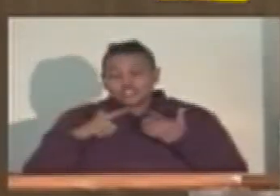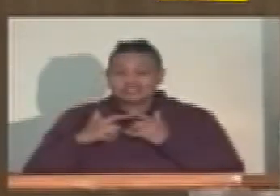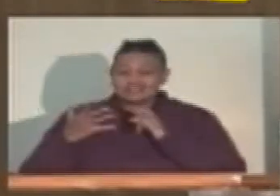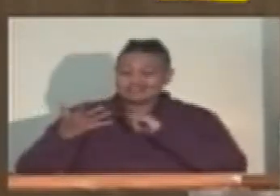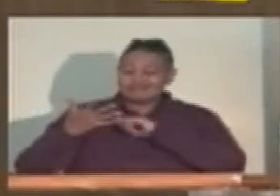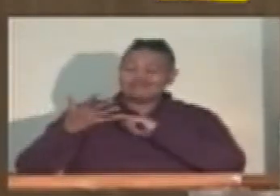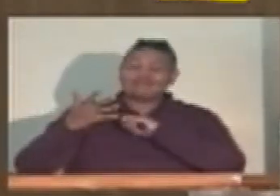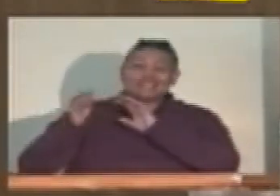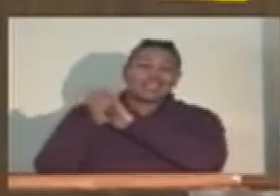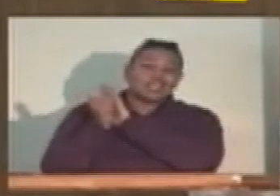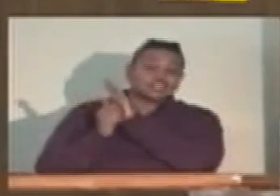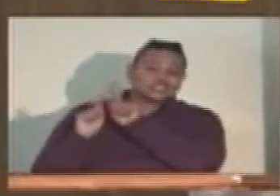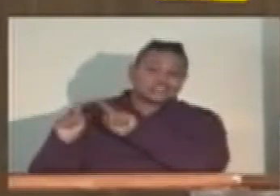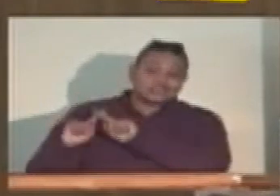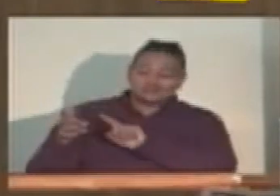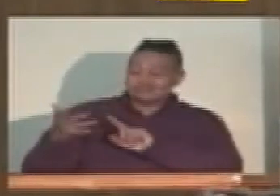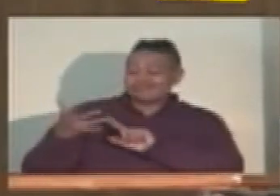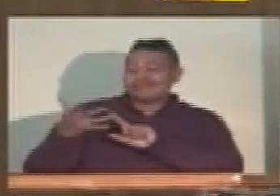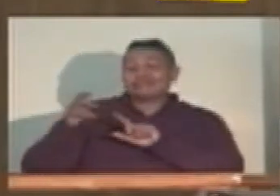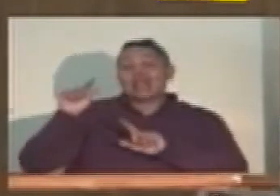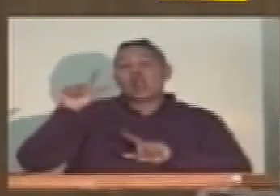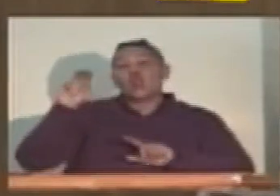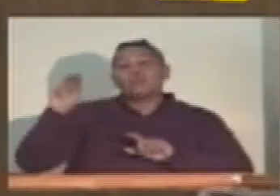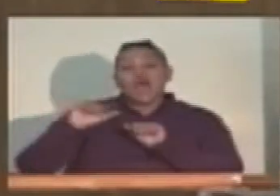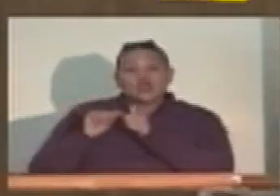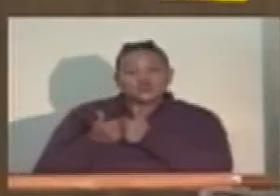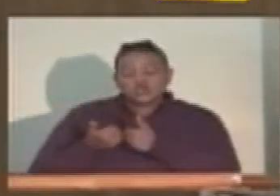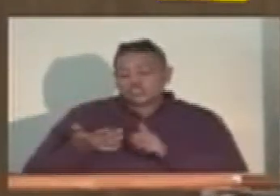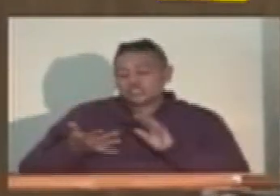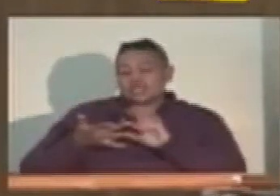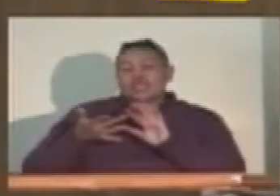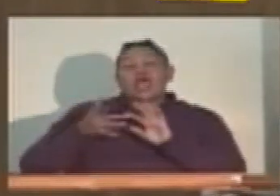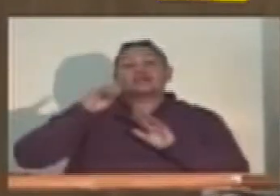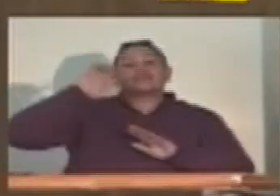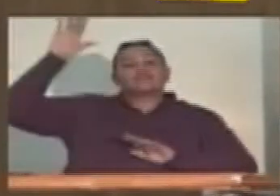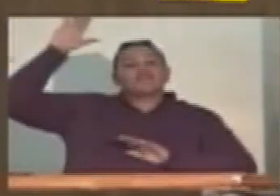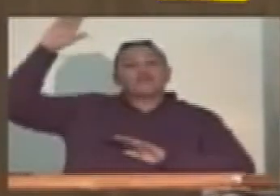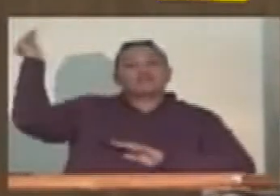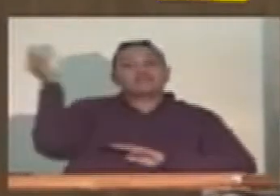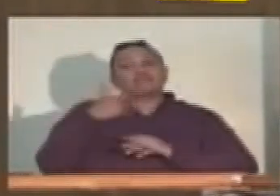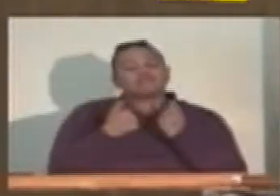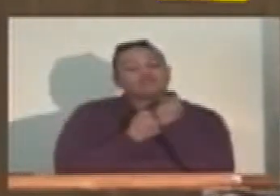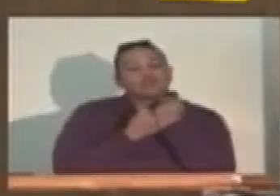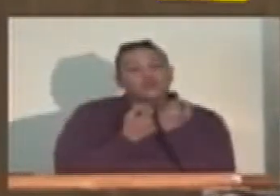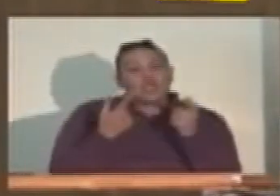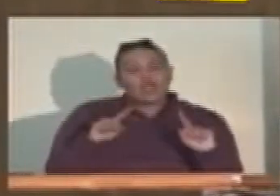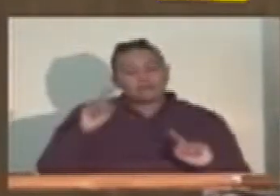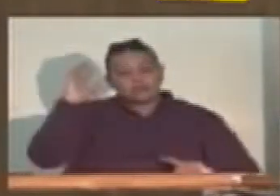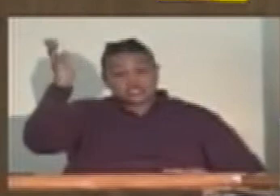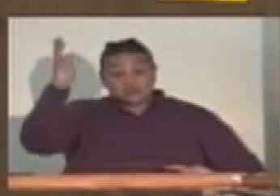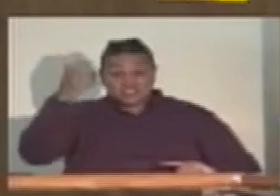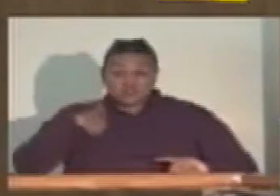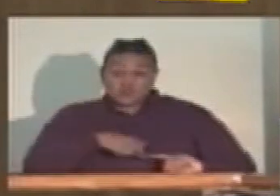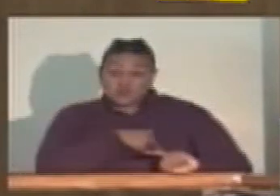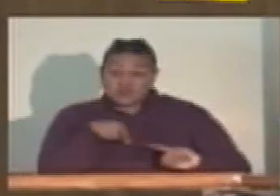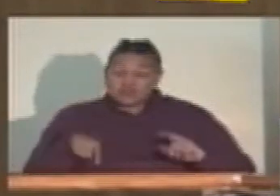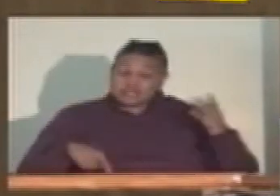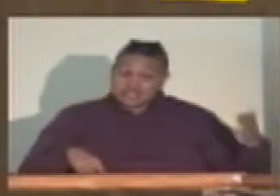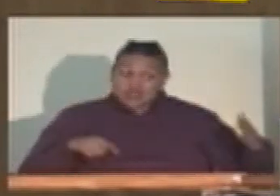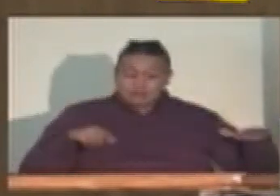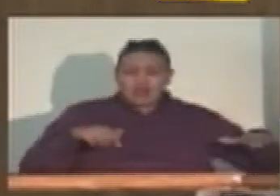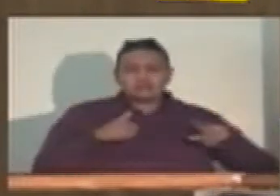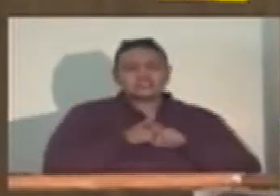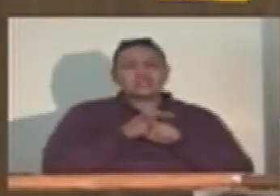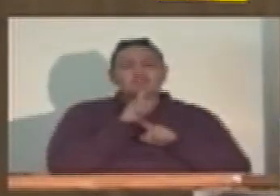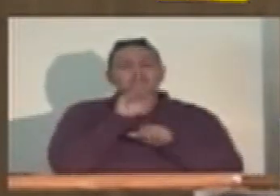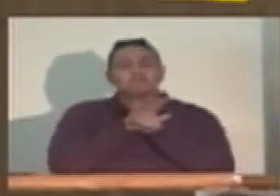state agencies, yes, alumni association, and the diaspora. Mr. Speaker, we on this side of the House are